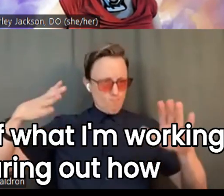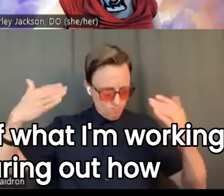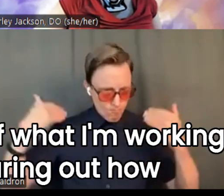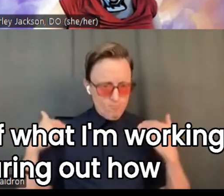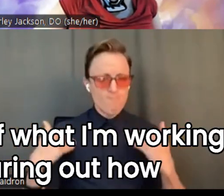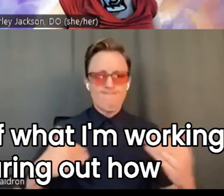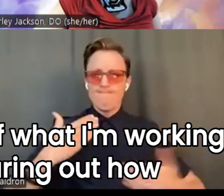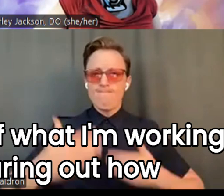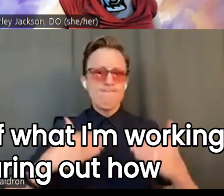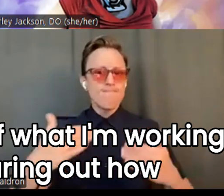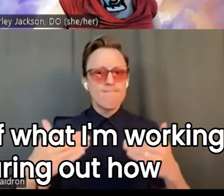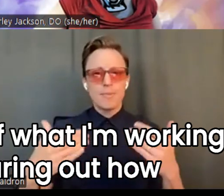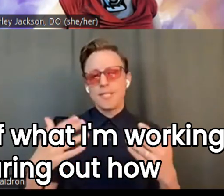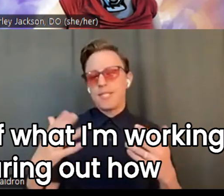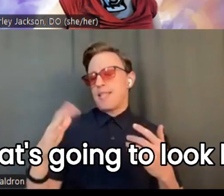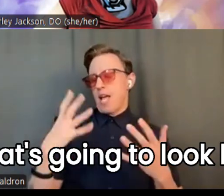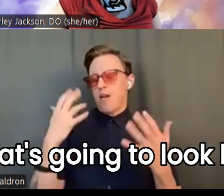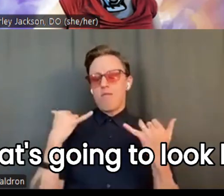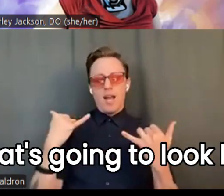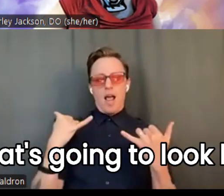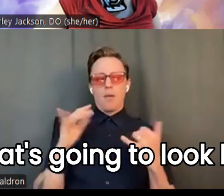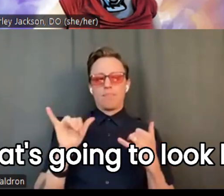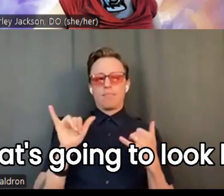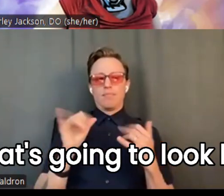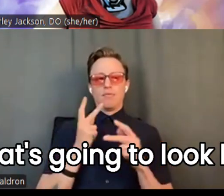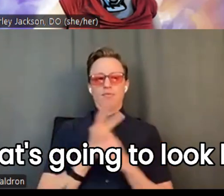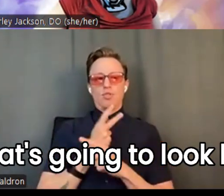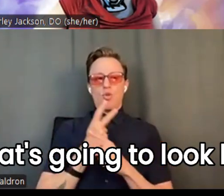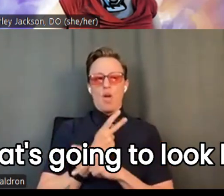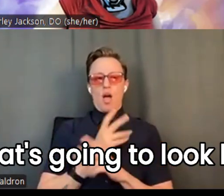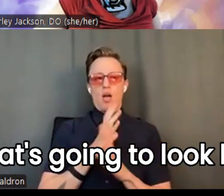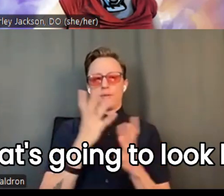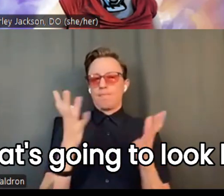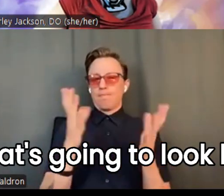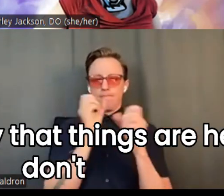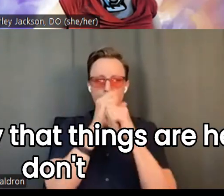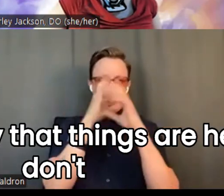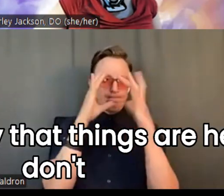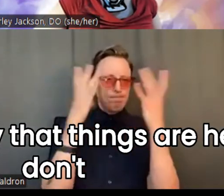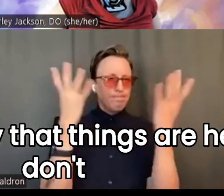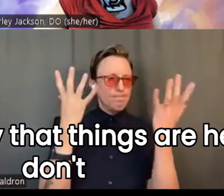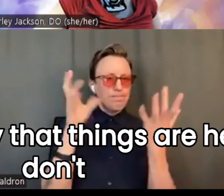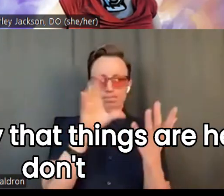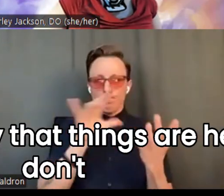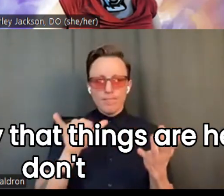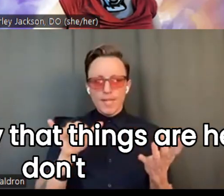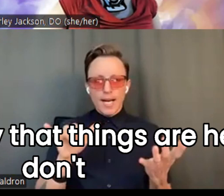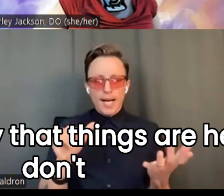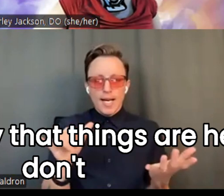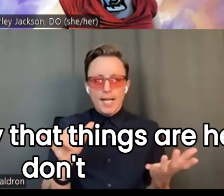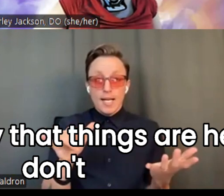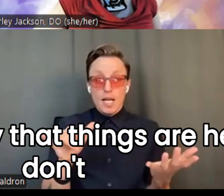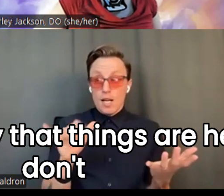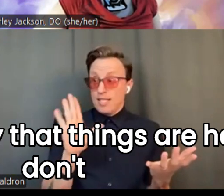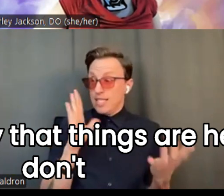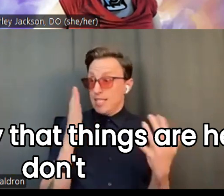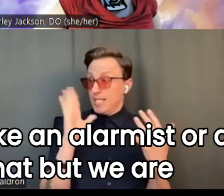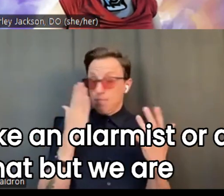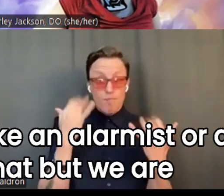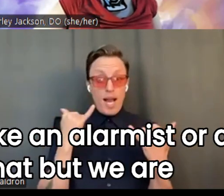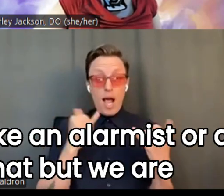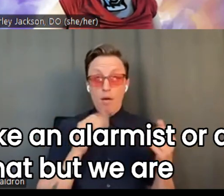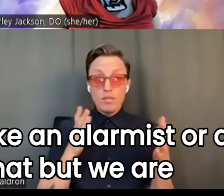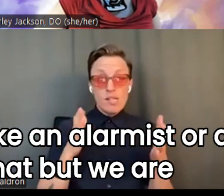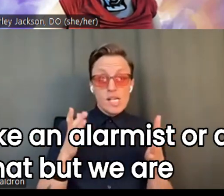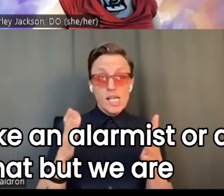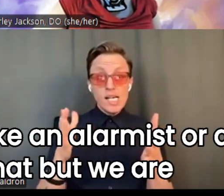that's kind of what I'm working on. I'm figuring out how exactly that's going to look like, because the way that things are headed, I don't